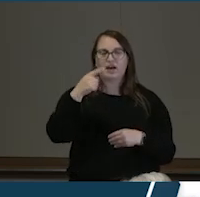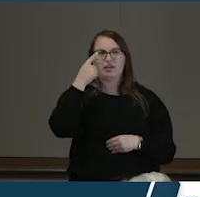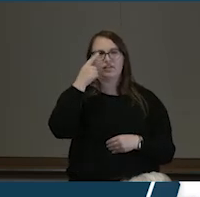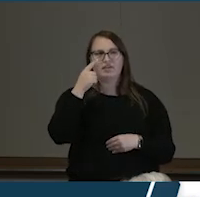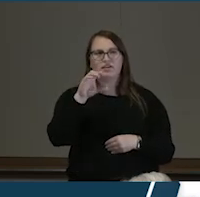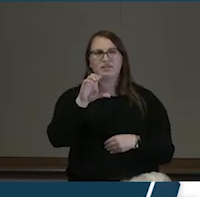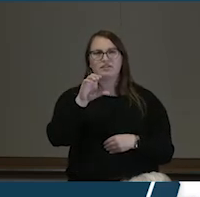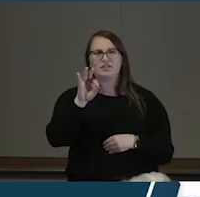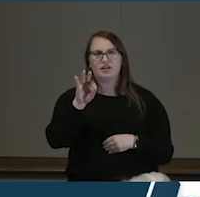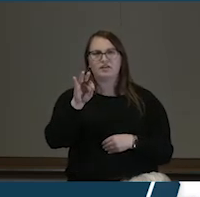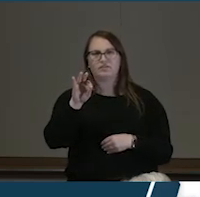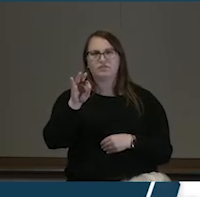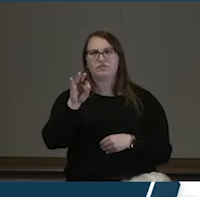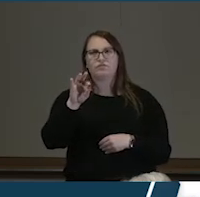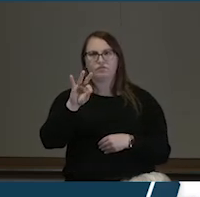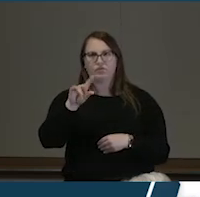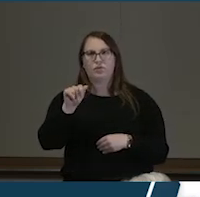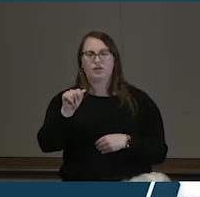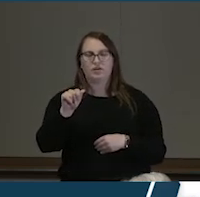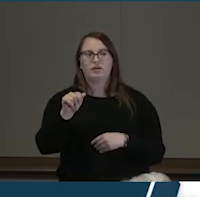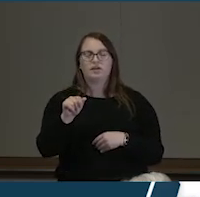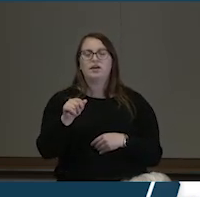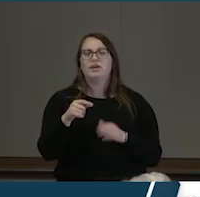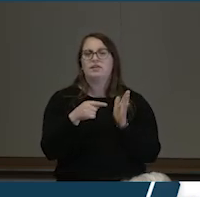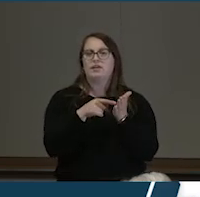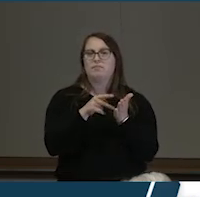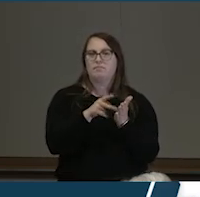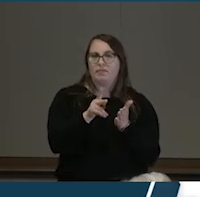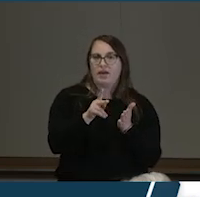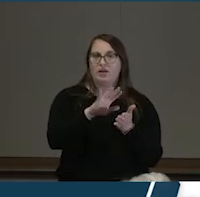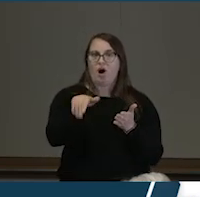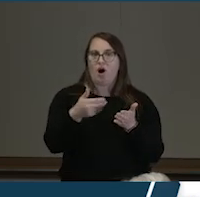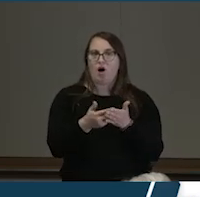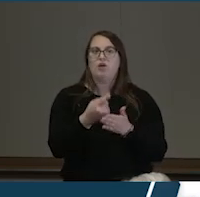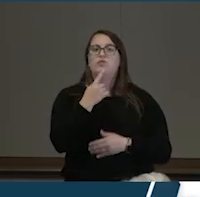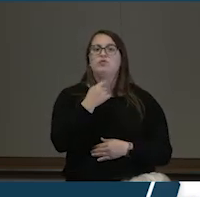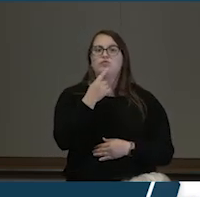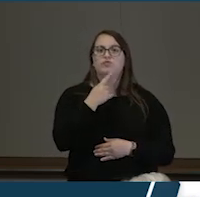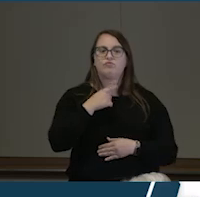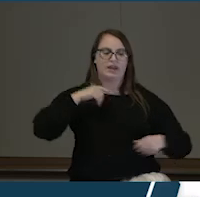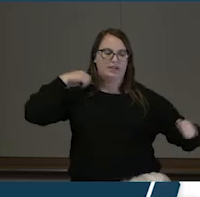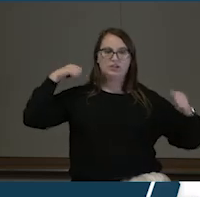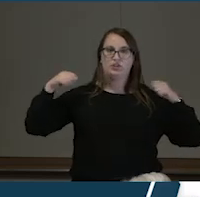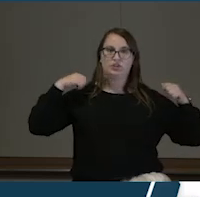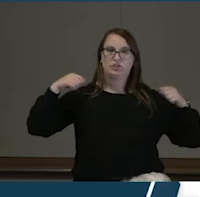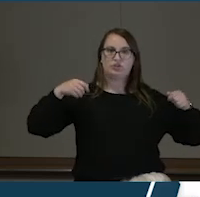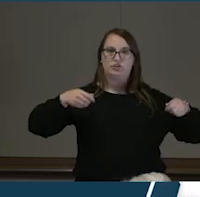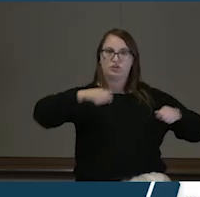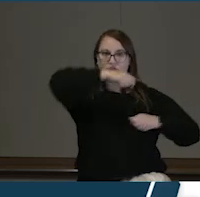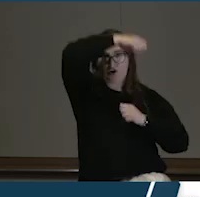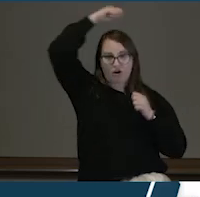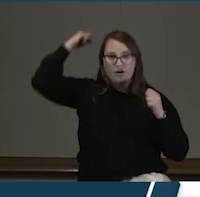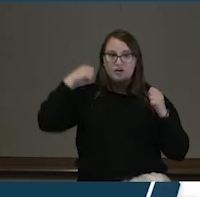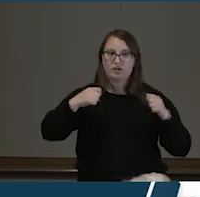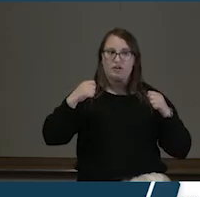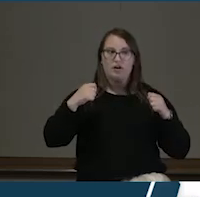actually, but they paid for everybody to have these red scarves, and we wore the red scarves around the Capitol. I thought that was really cool